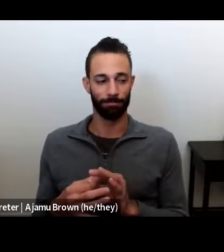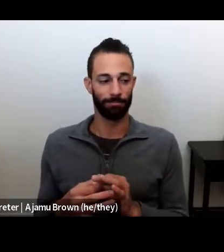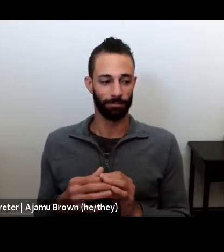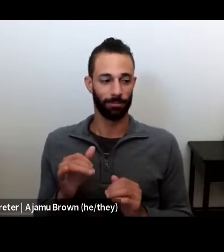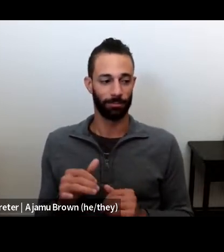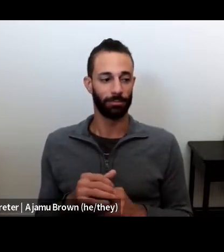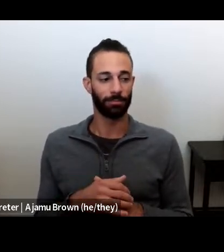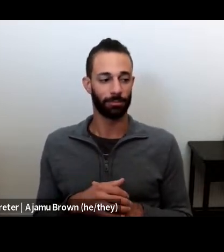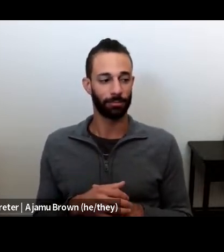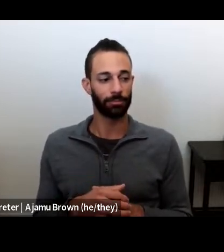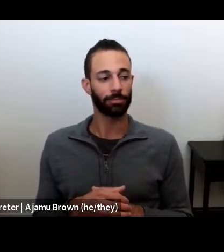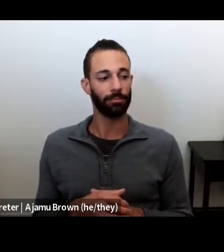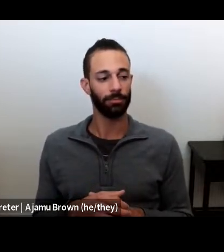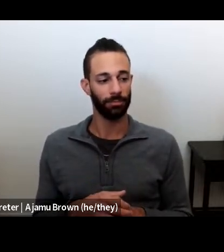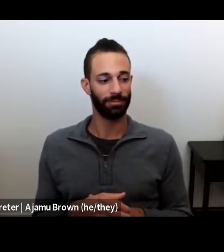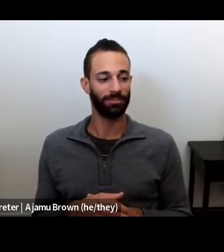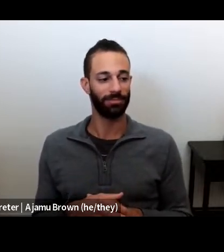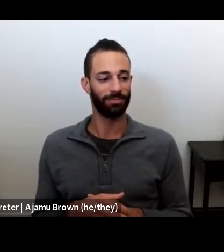Yeah,